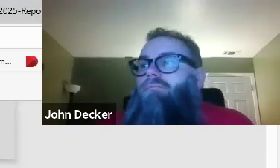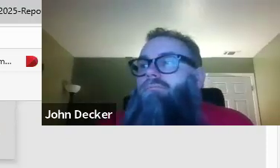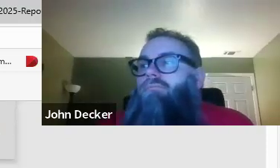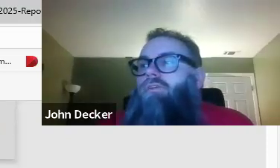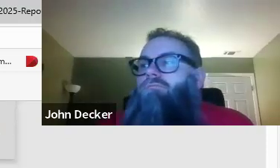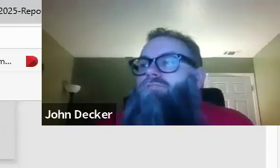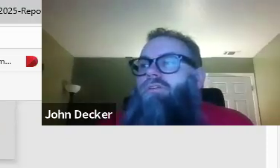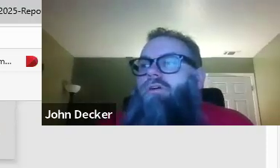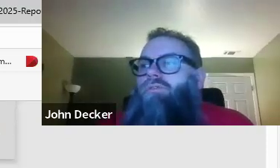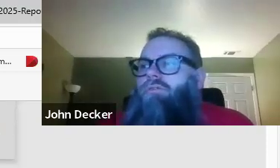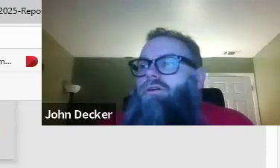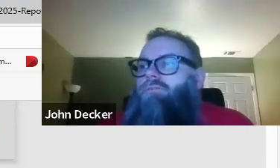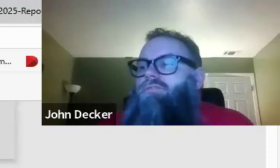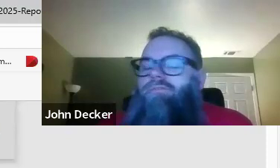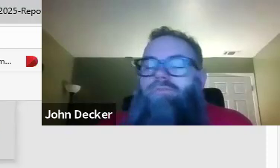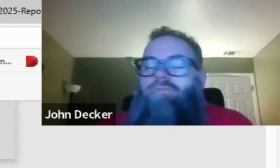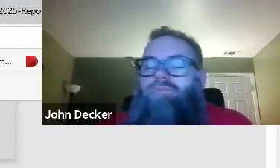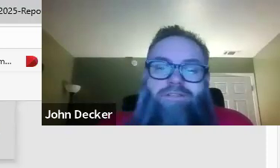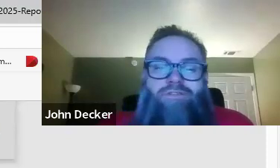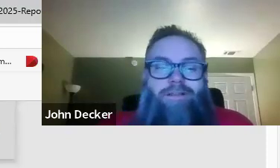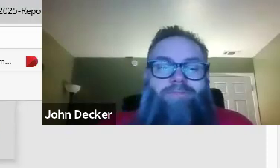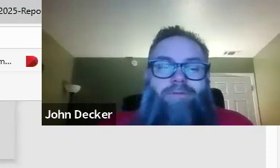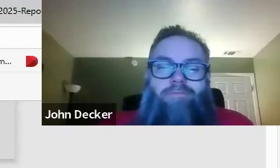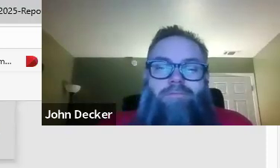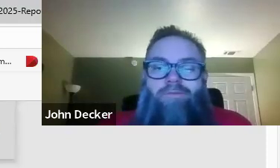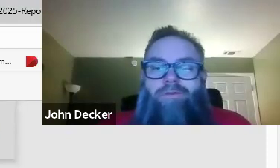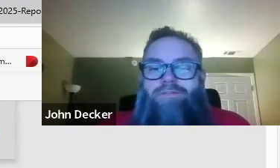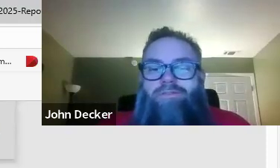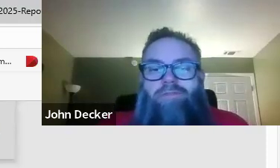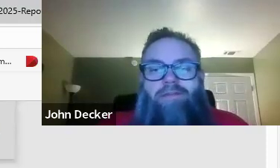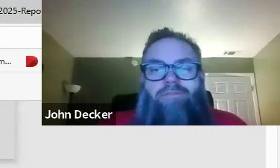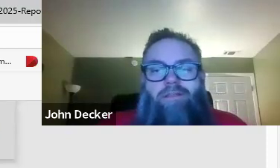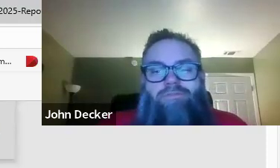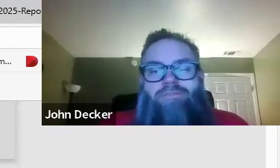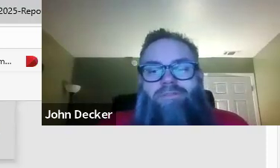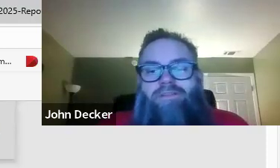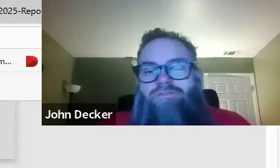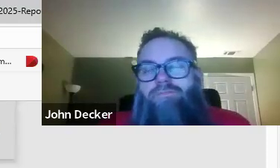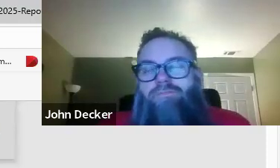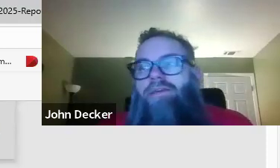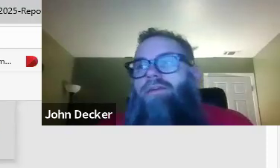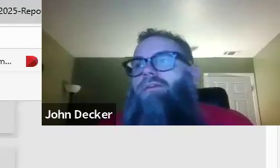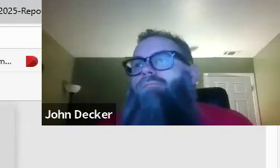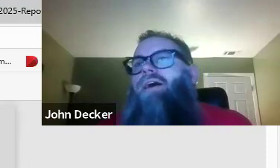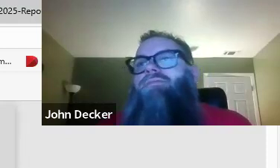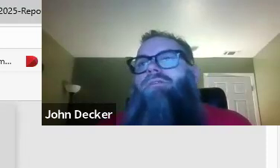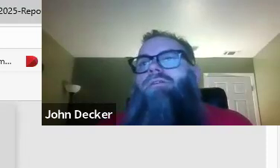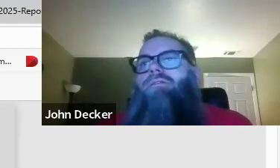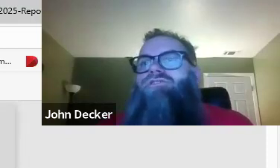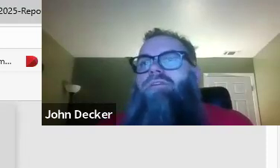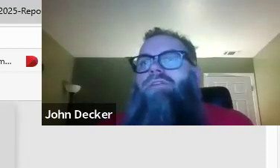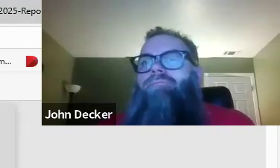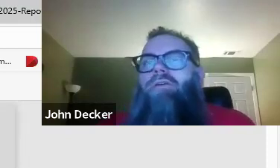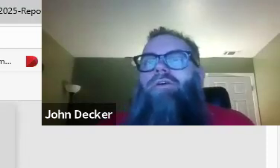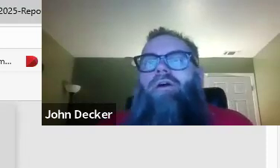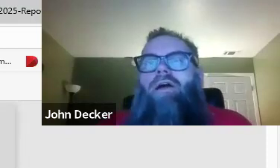that. We have much better health outcomes, and we don't institutionalize people like we used to that have developmental disabilities. Those are big impacts